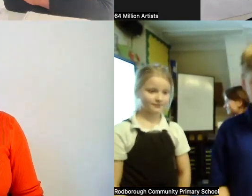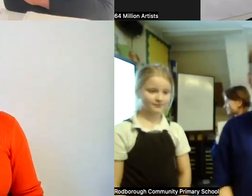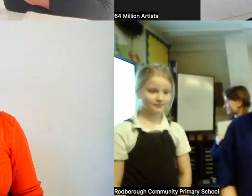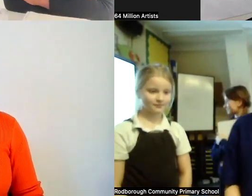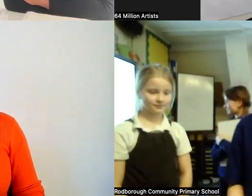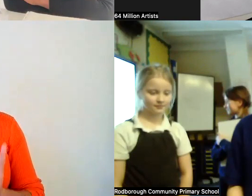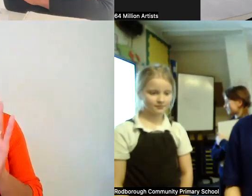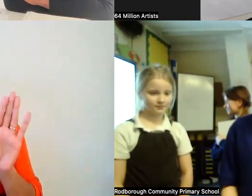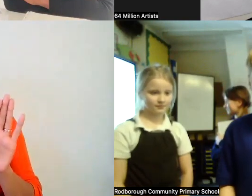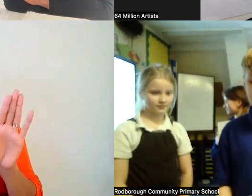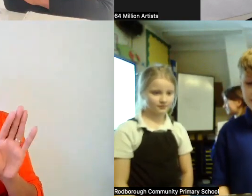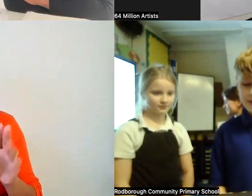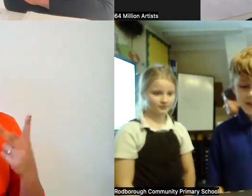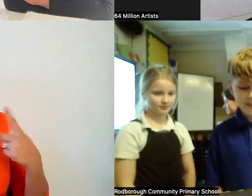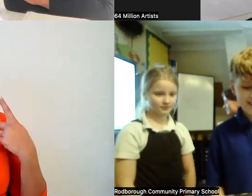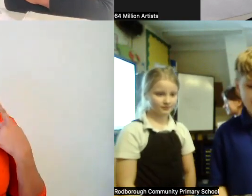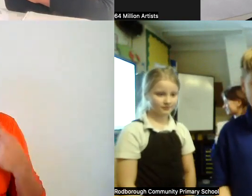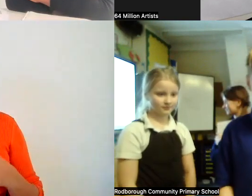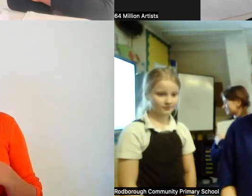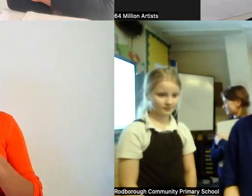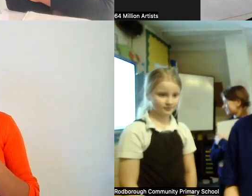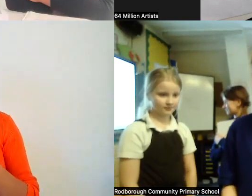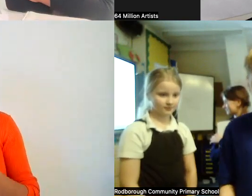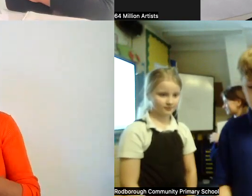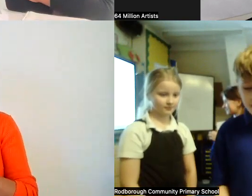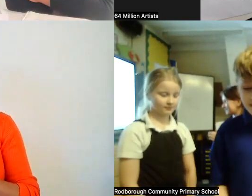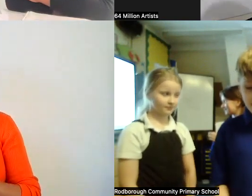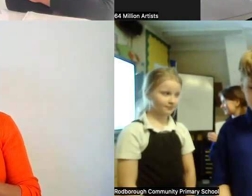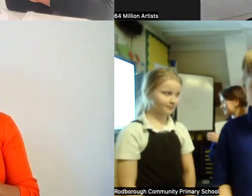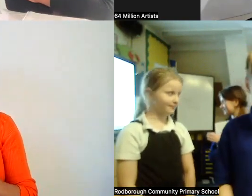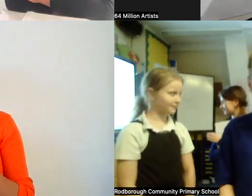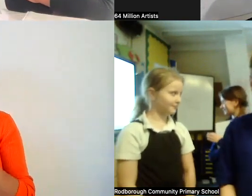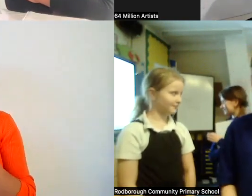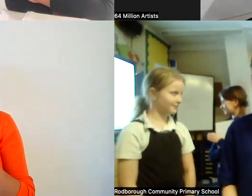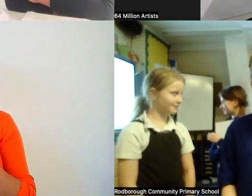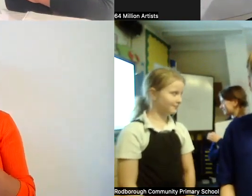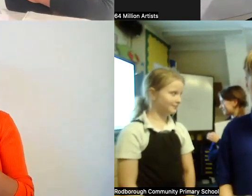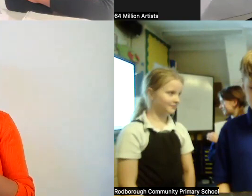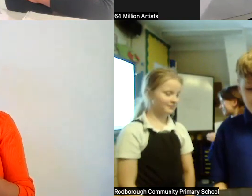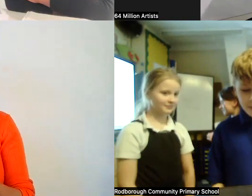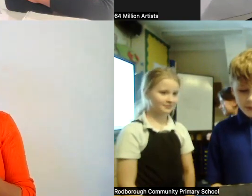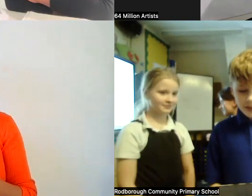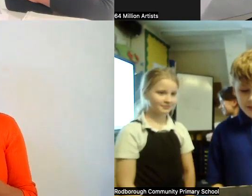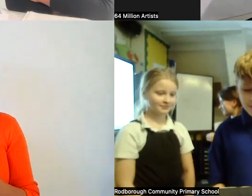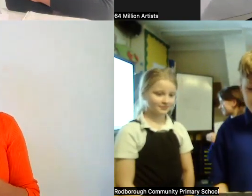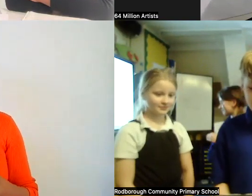young, I was at this nursery called Polly's with my friend Seth Russell. When we got there, I played in the soft play,